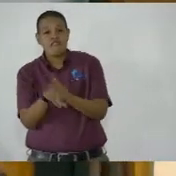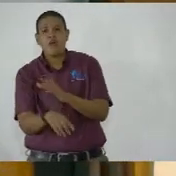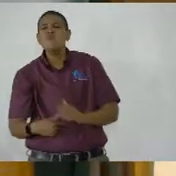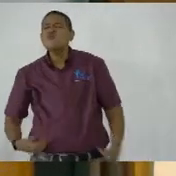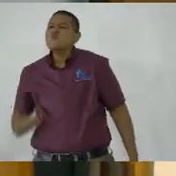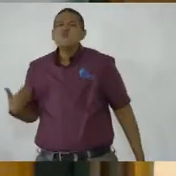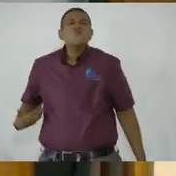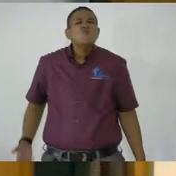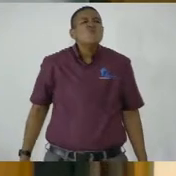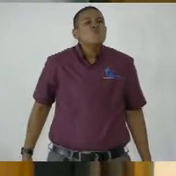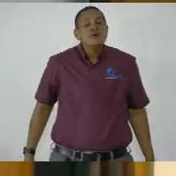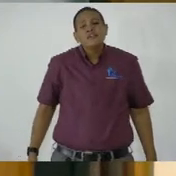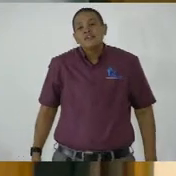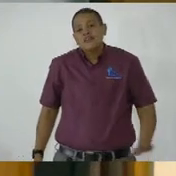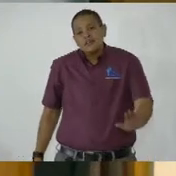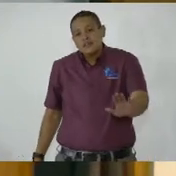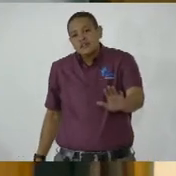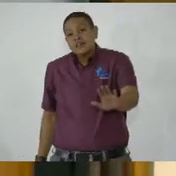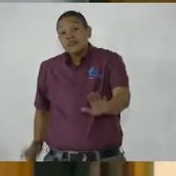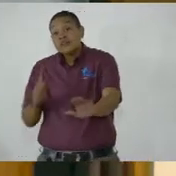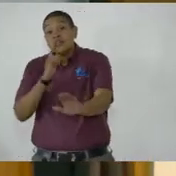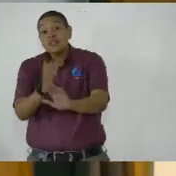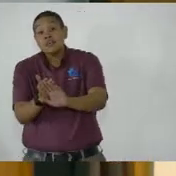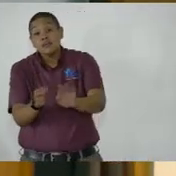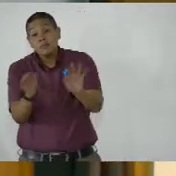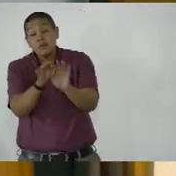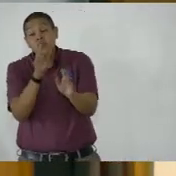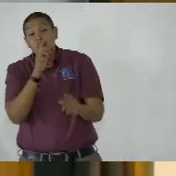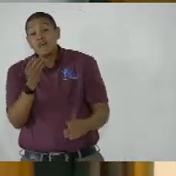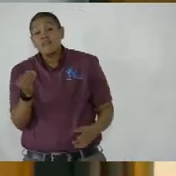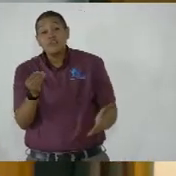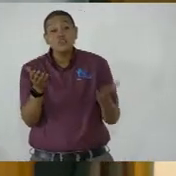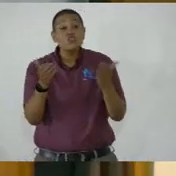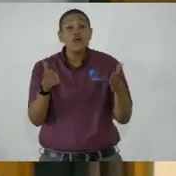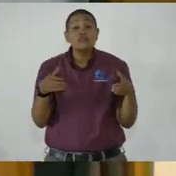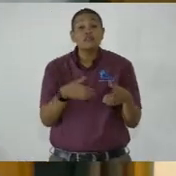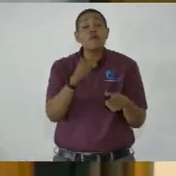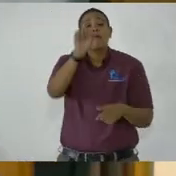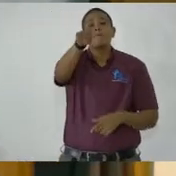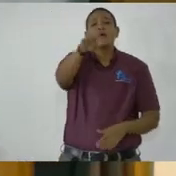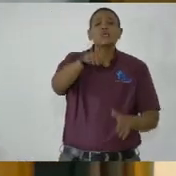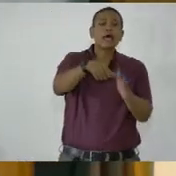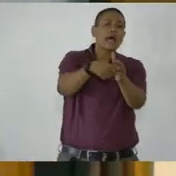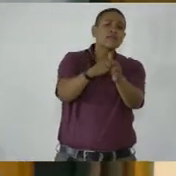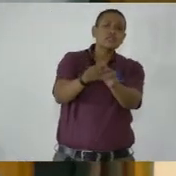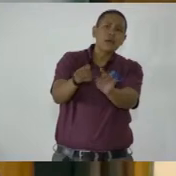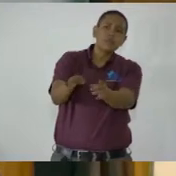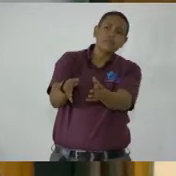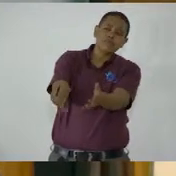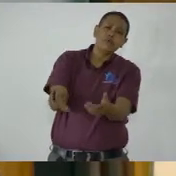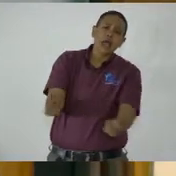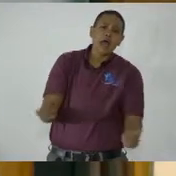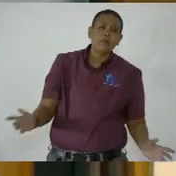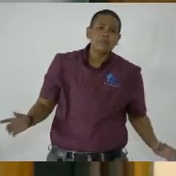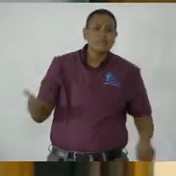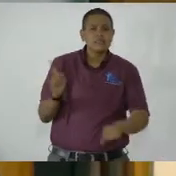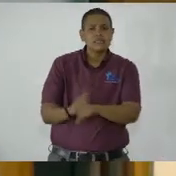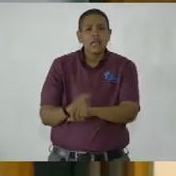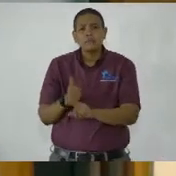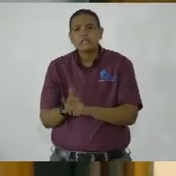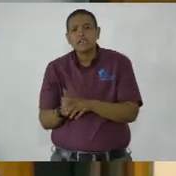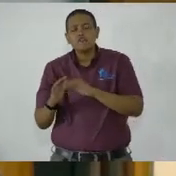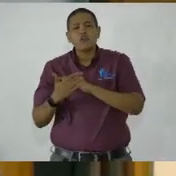Madam Speaker, the importance of the work of the Victim Services Division must be emphasized, as at a time when Jamaica